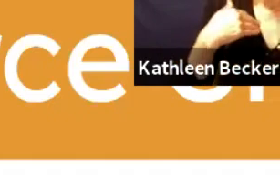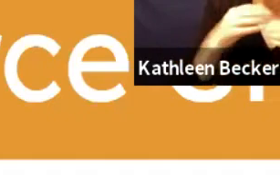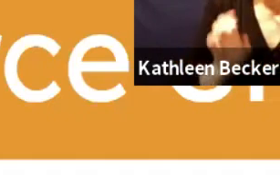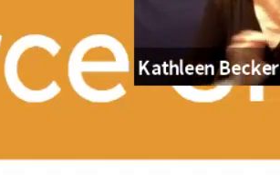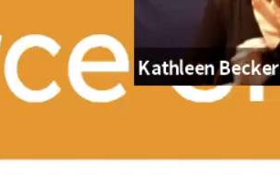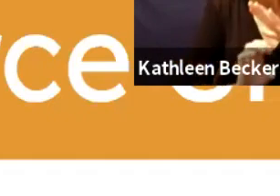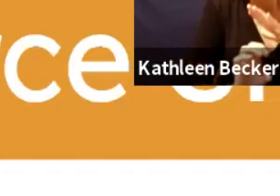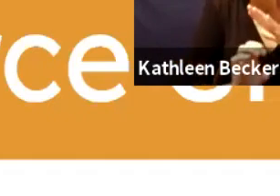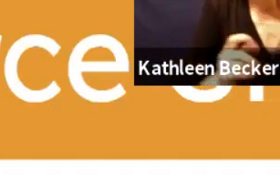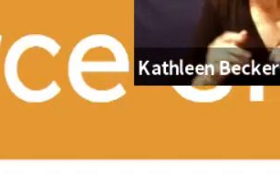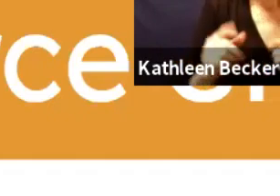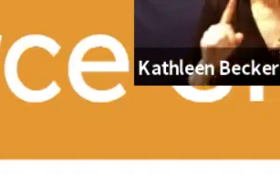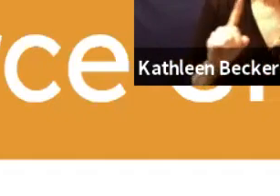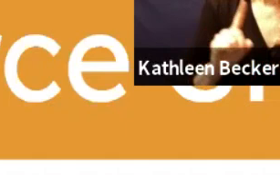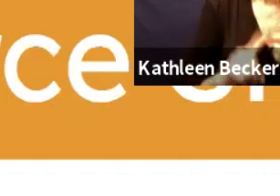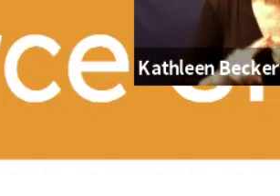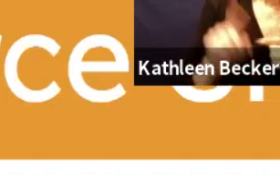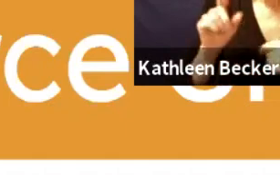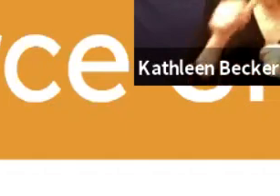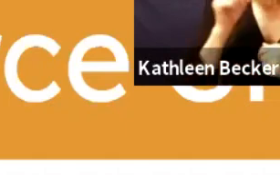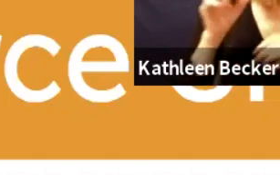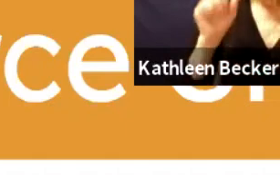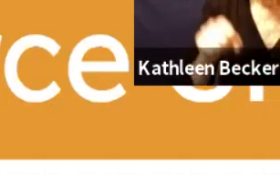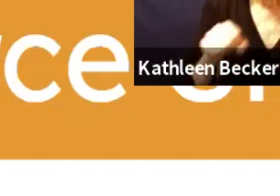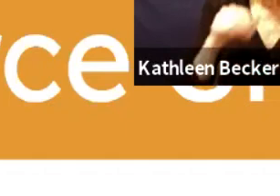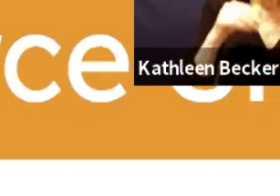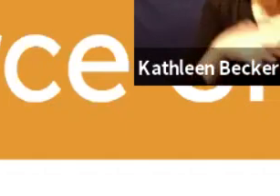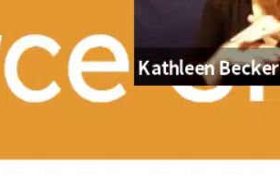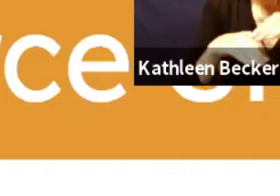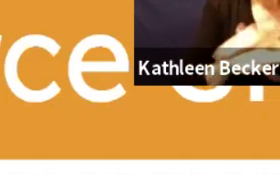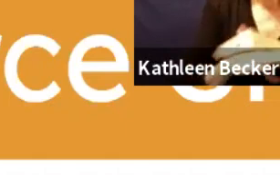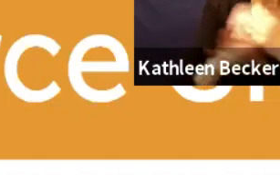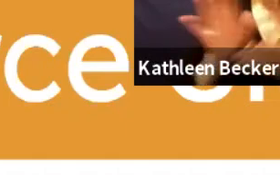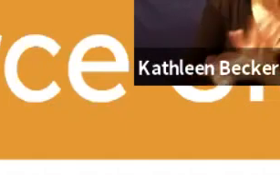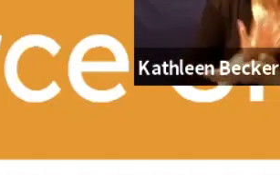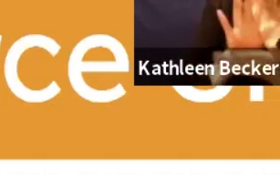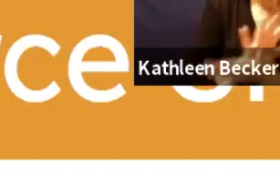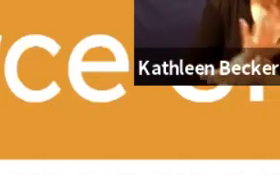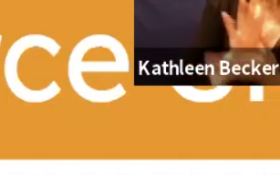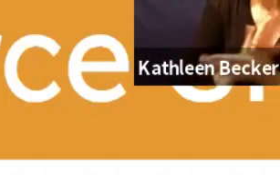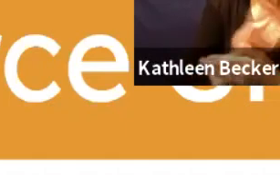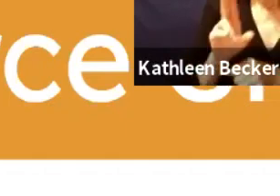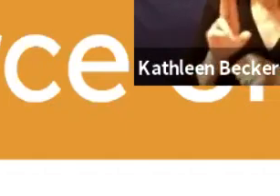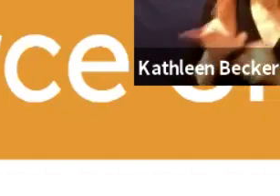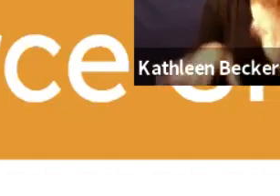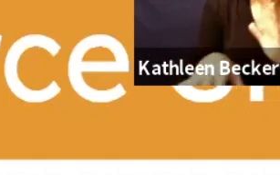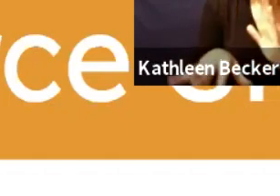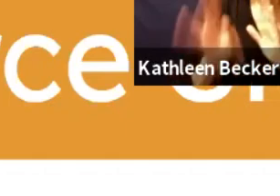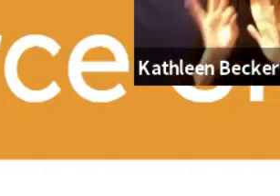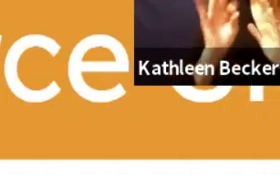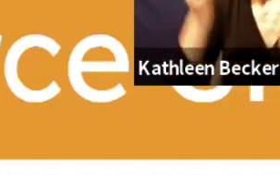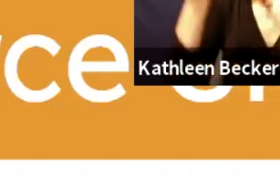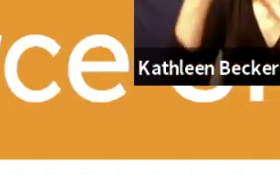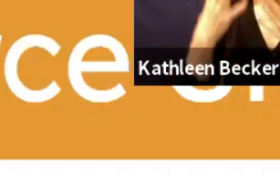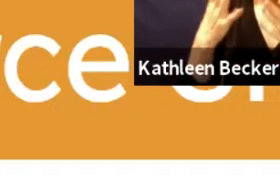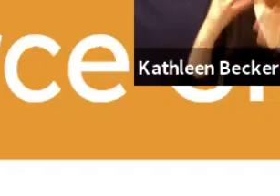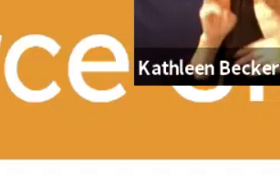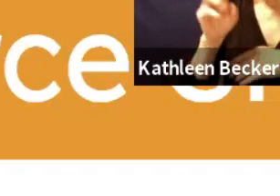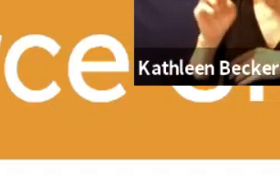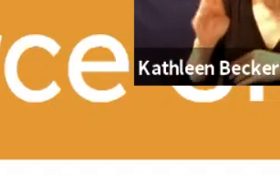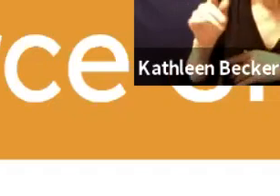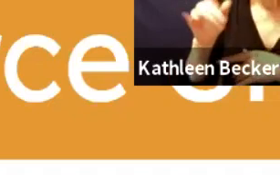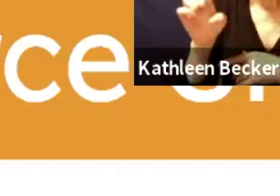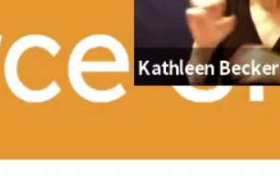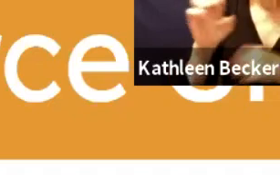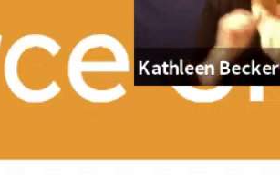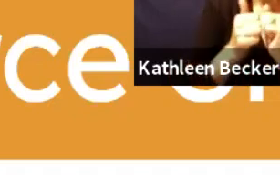elementary students that are not able to access paper, you can find information on the website about